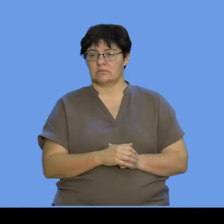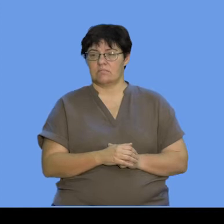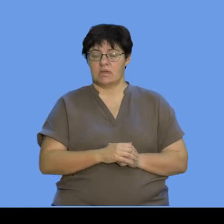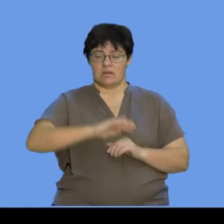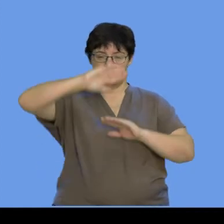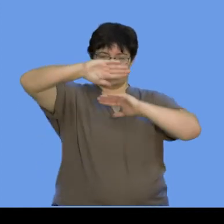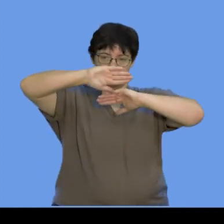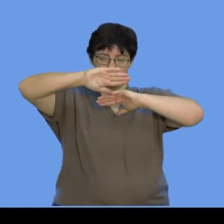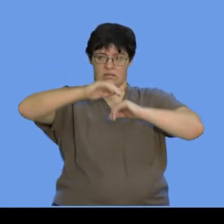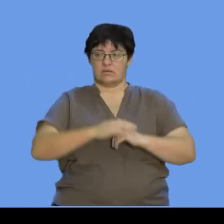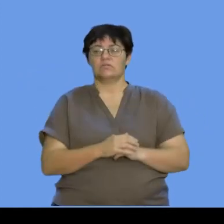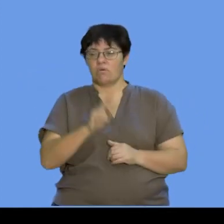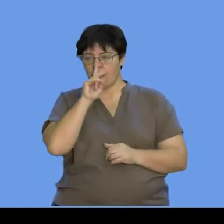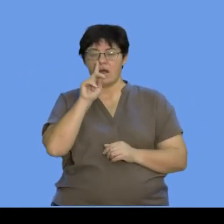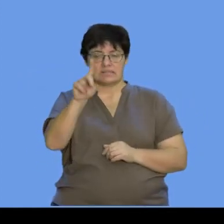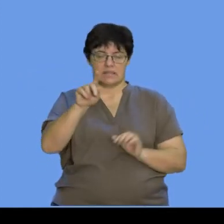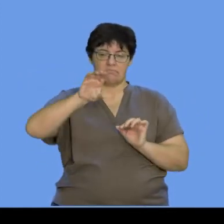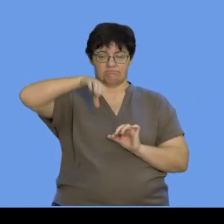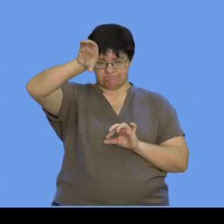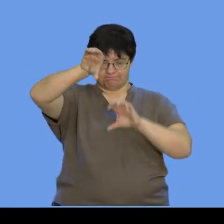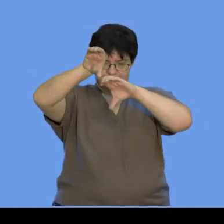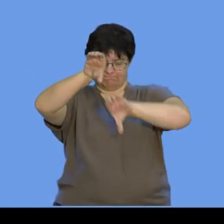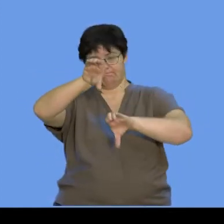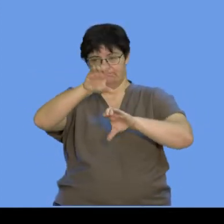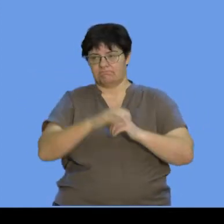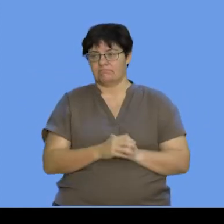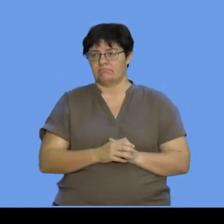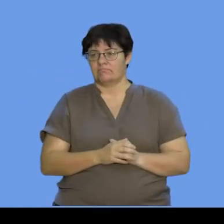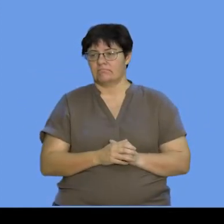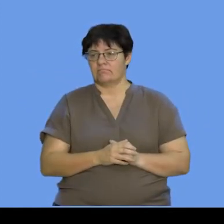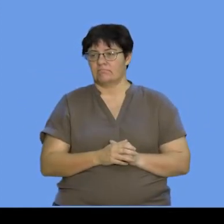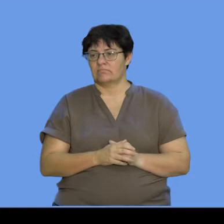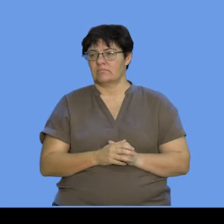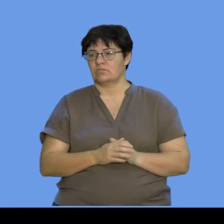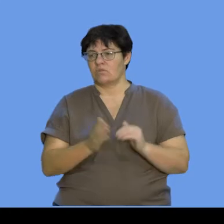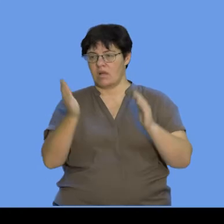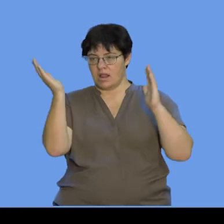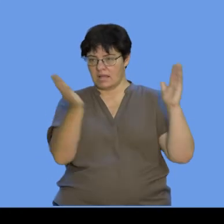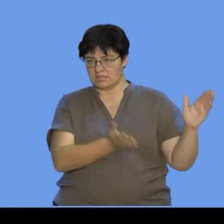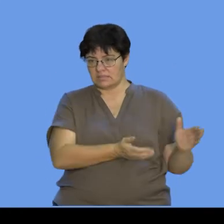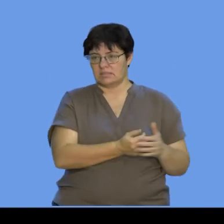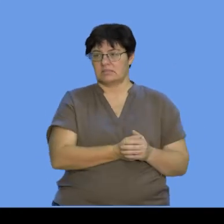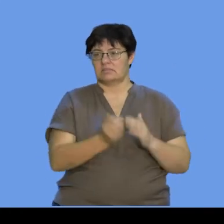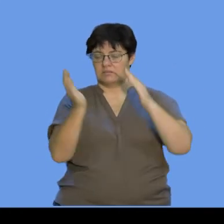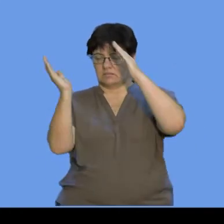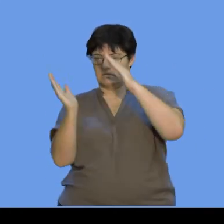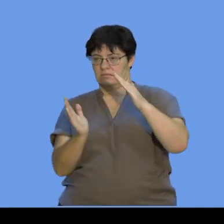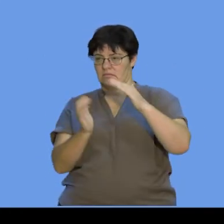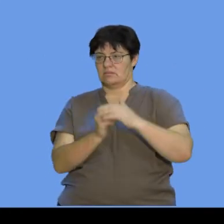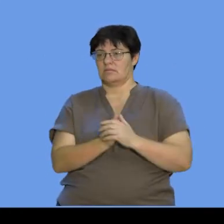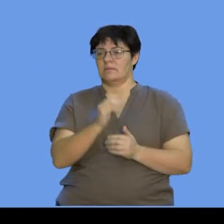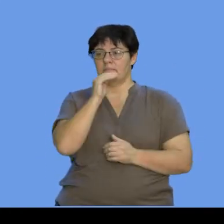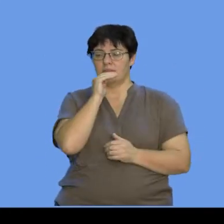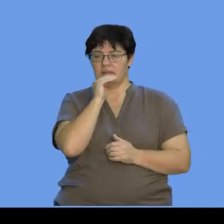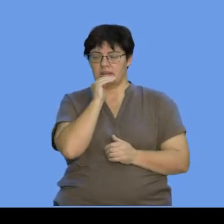QRA there, right? So automatically you can see that the parallel lines will roughly be those ones there.